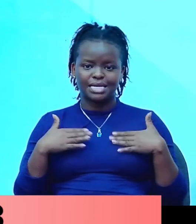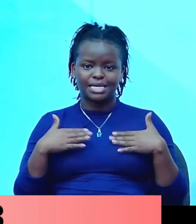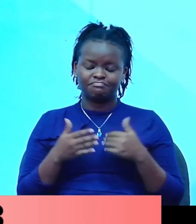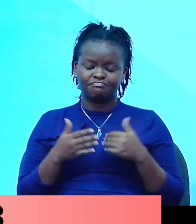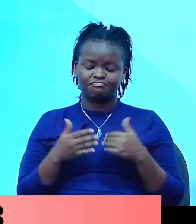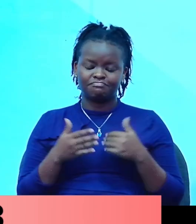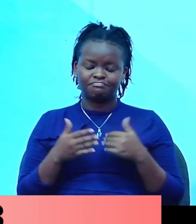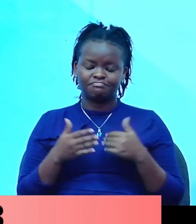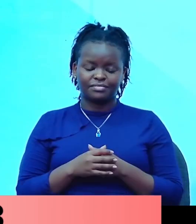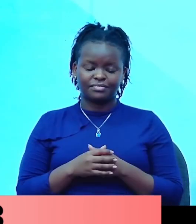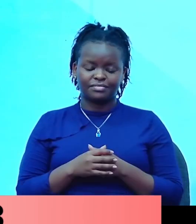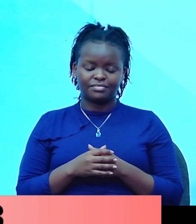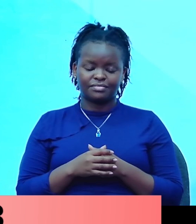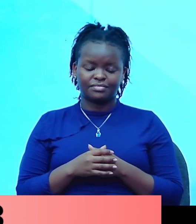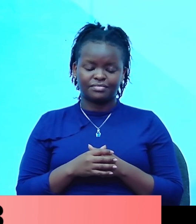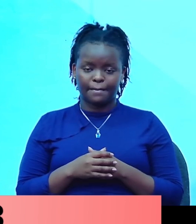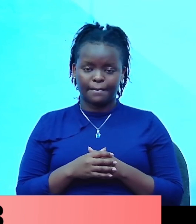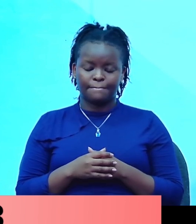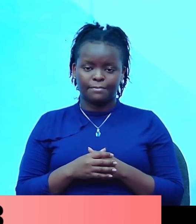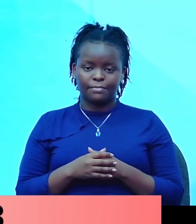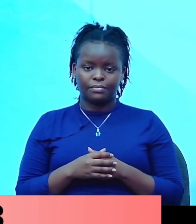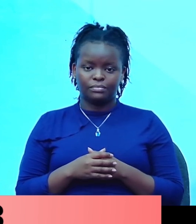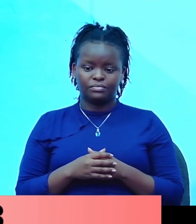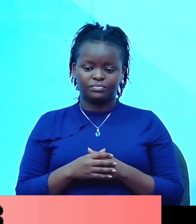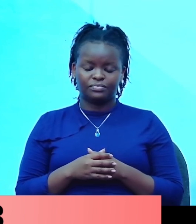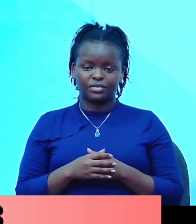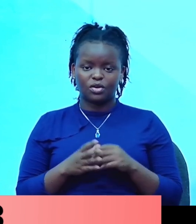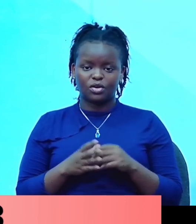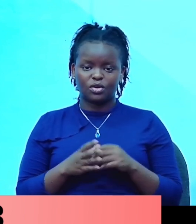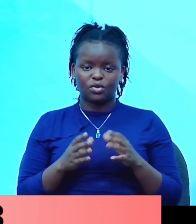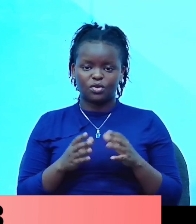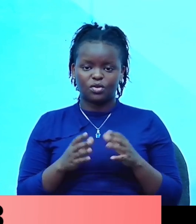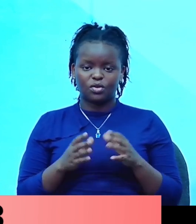they get together. Yeah, it's getting together because of that one event.